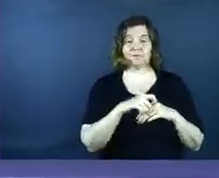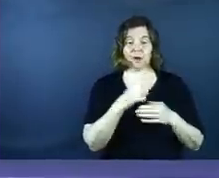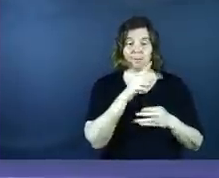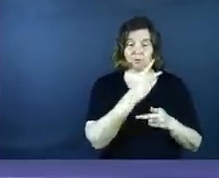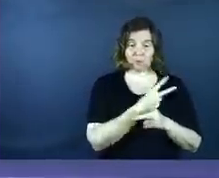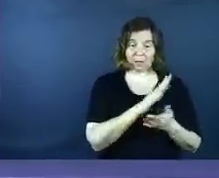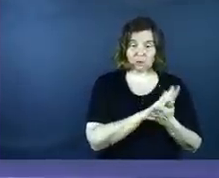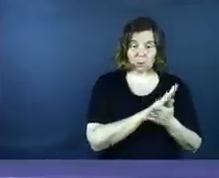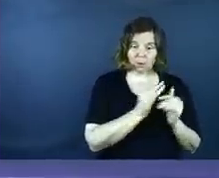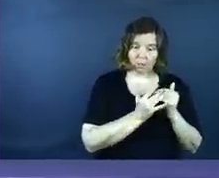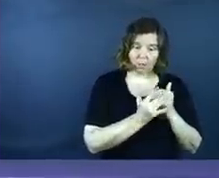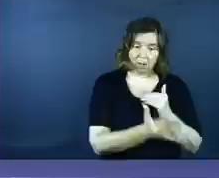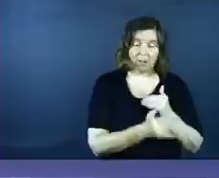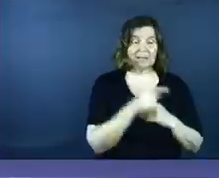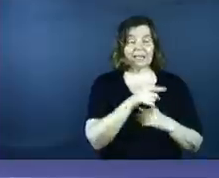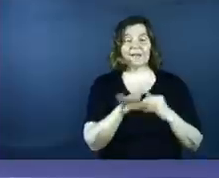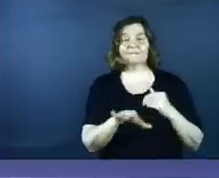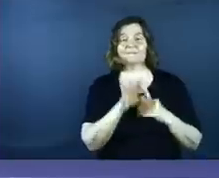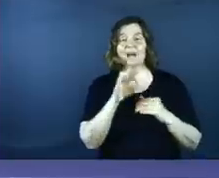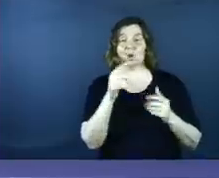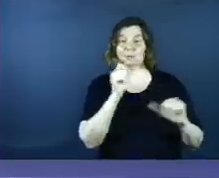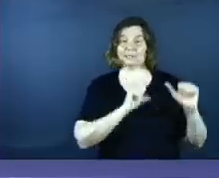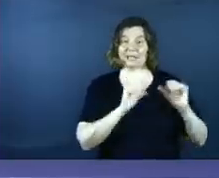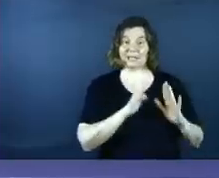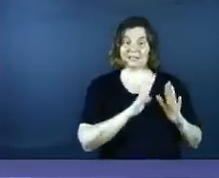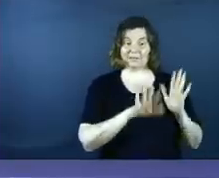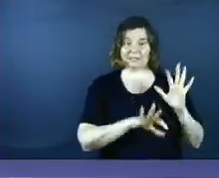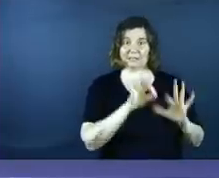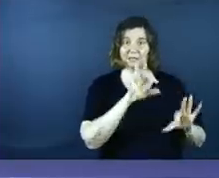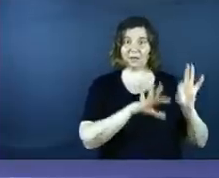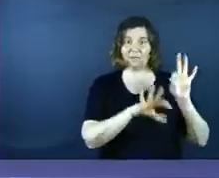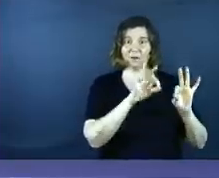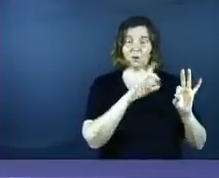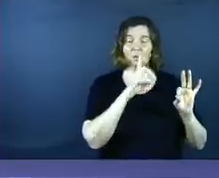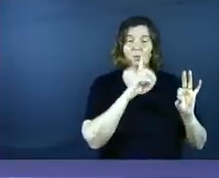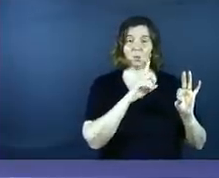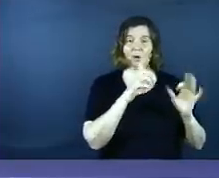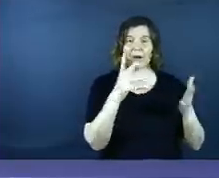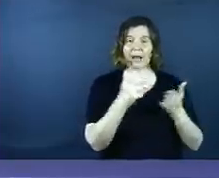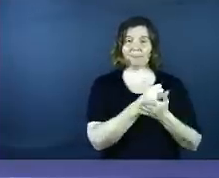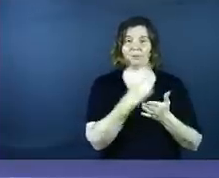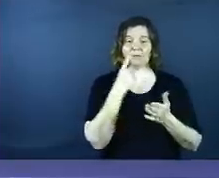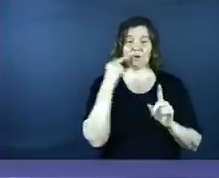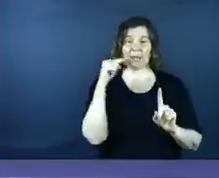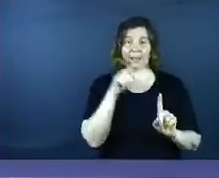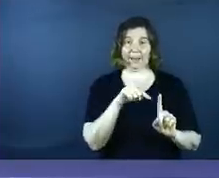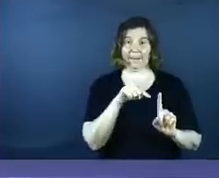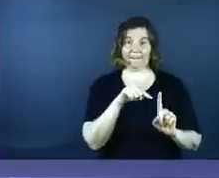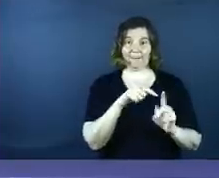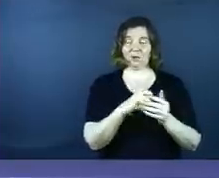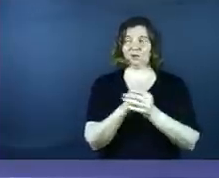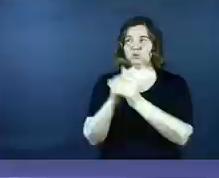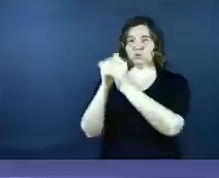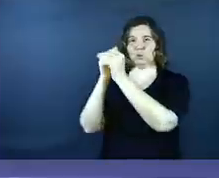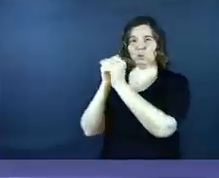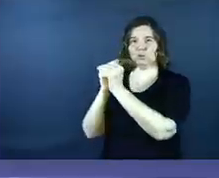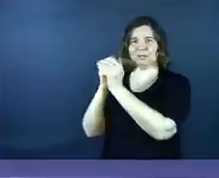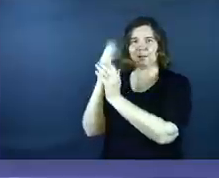grad school on, he found scientific discoveries were an opportunity for him to worship